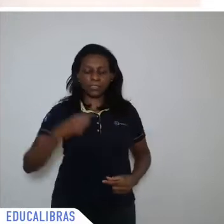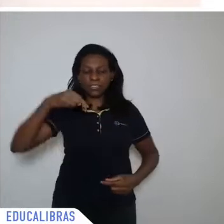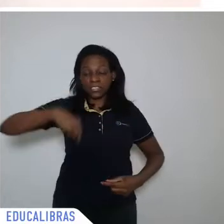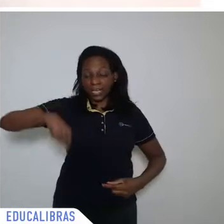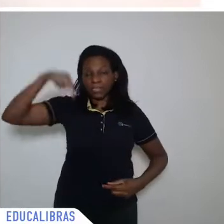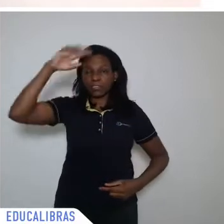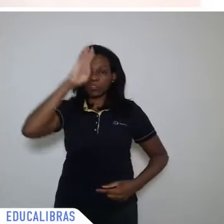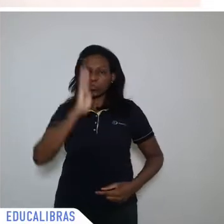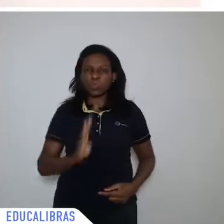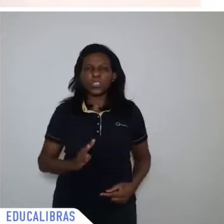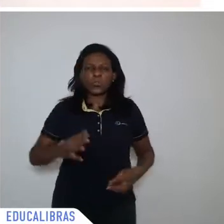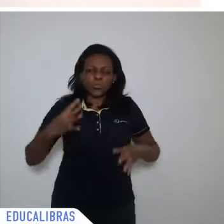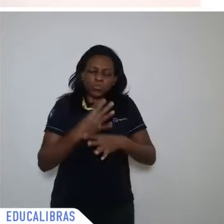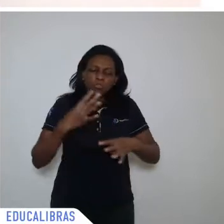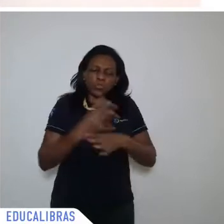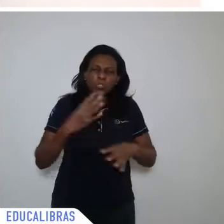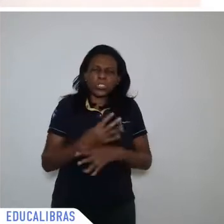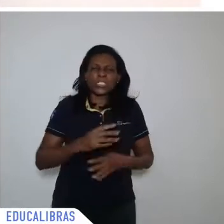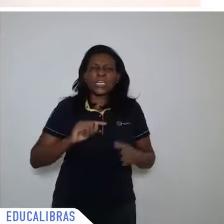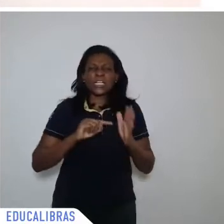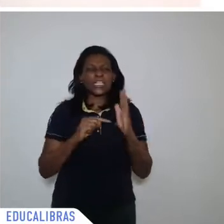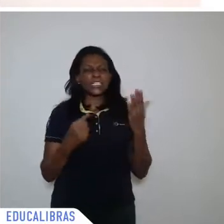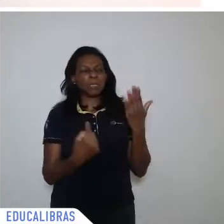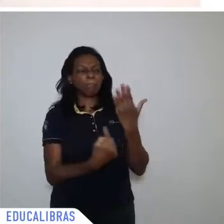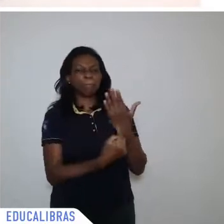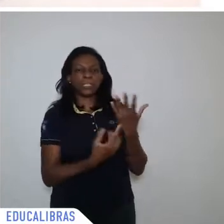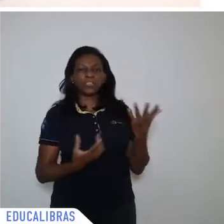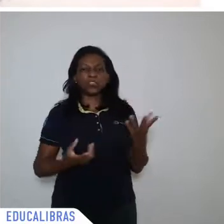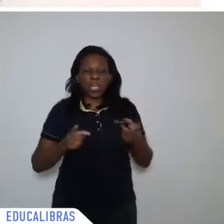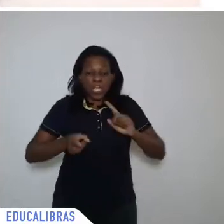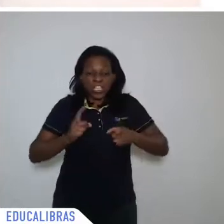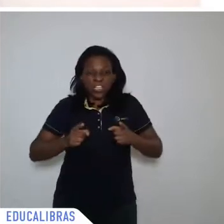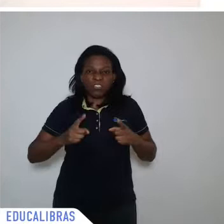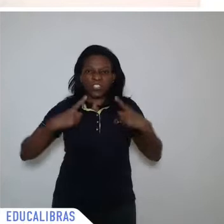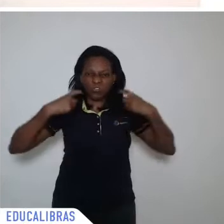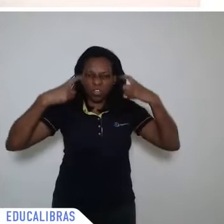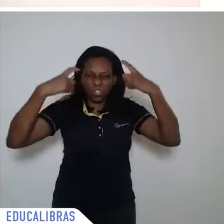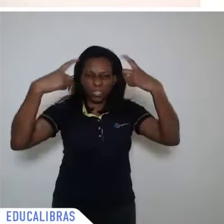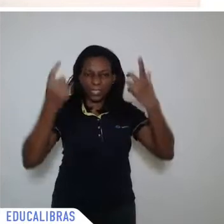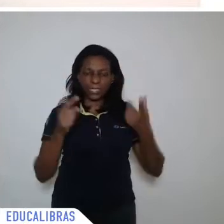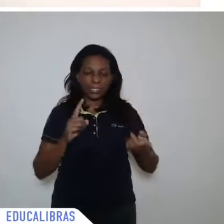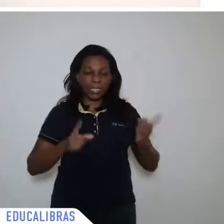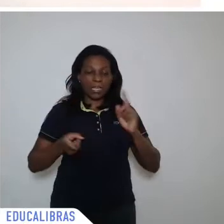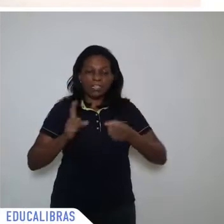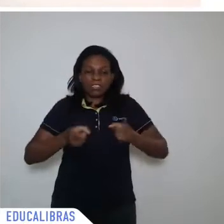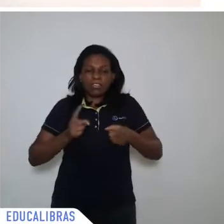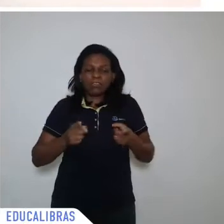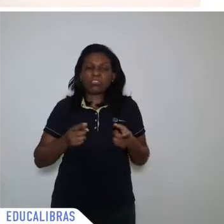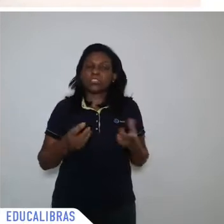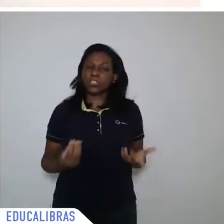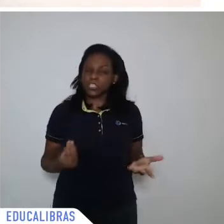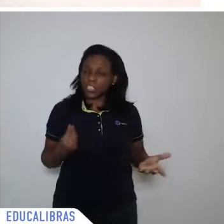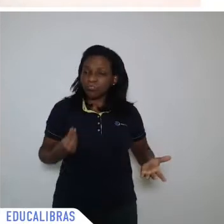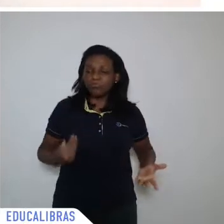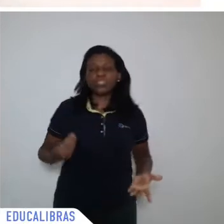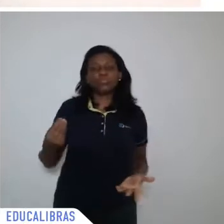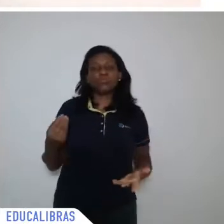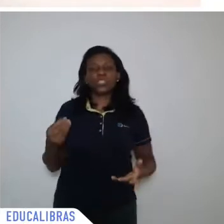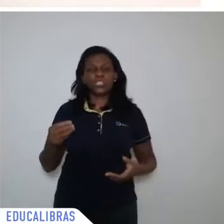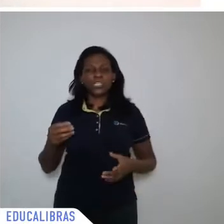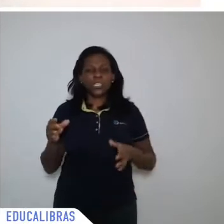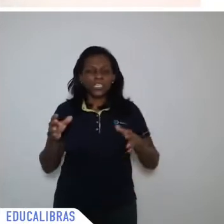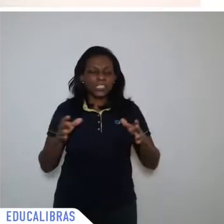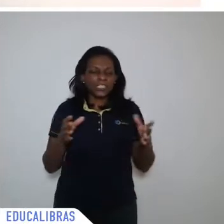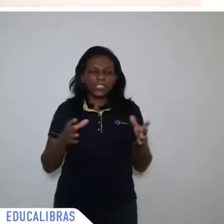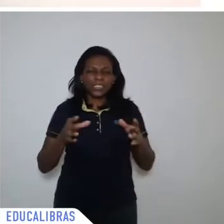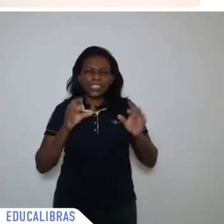what would a trans person would be in this place. This myth of violent transvestites